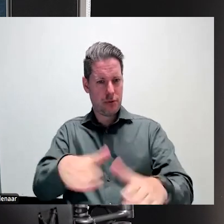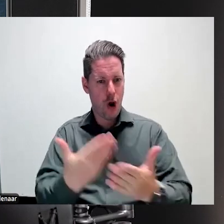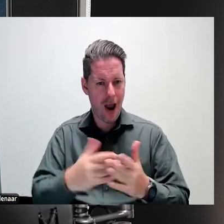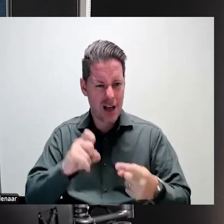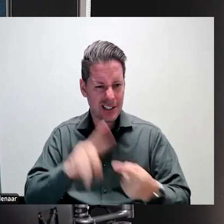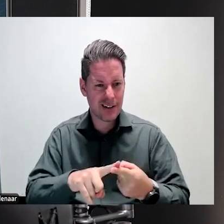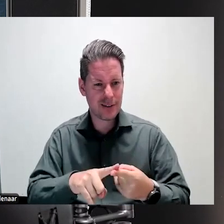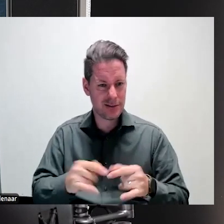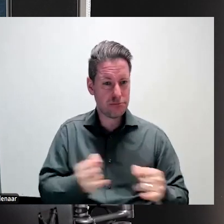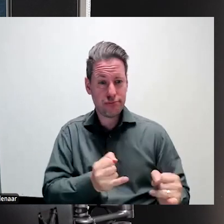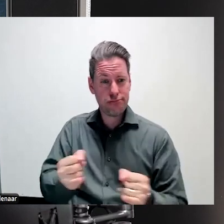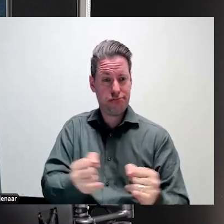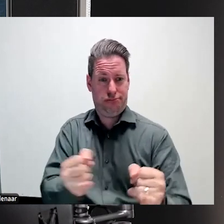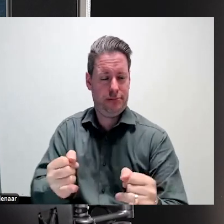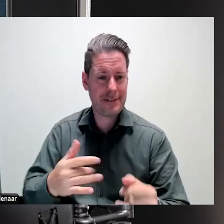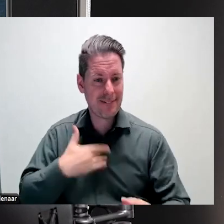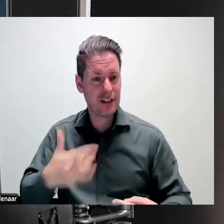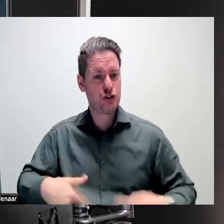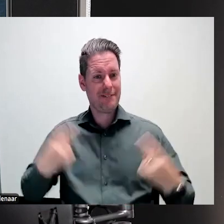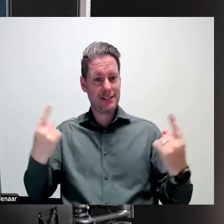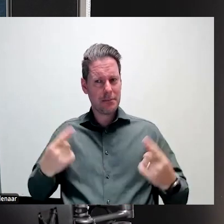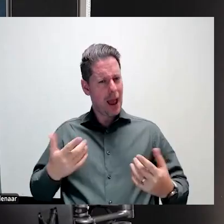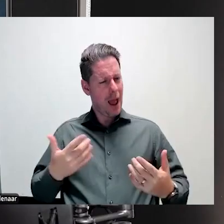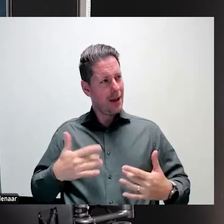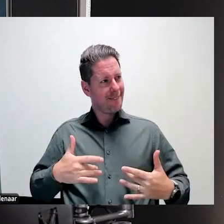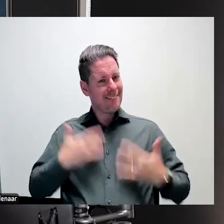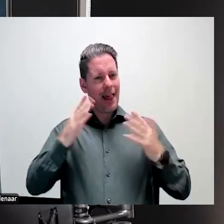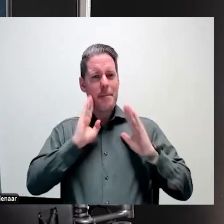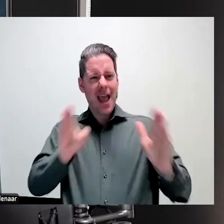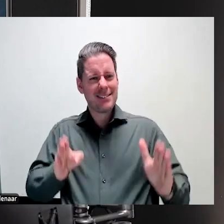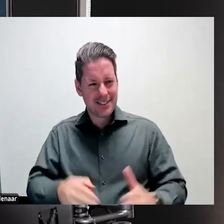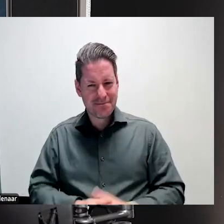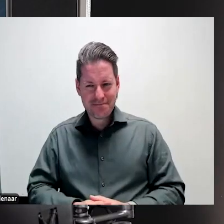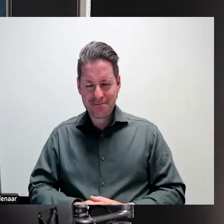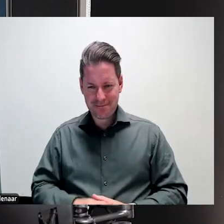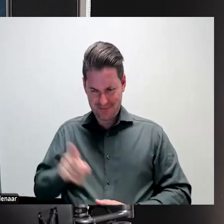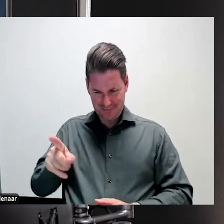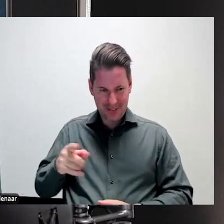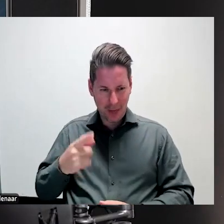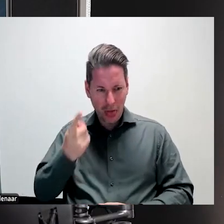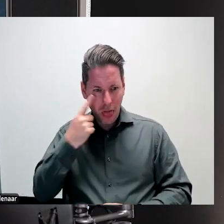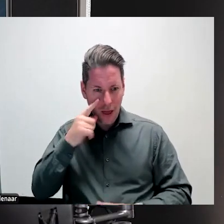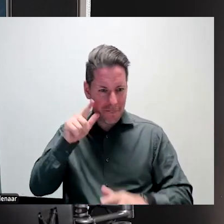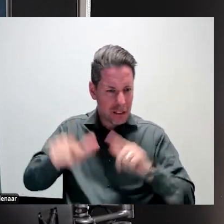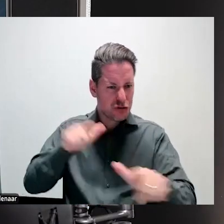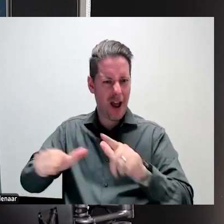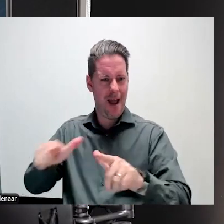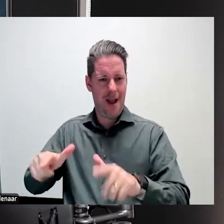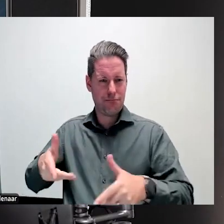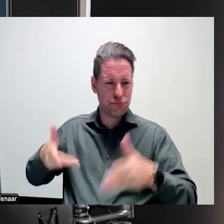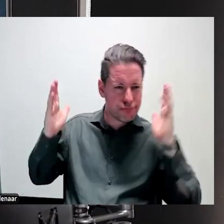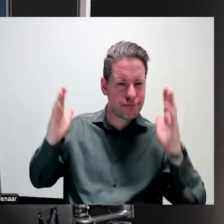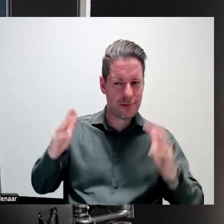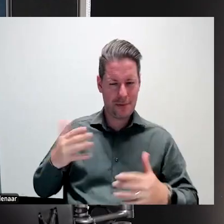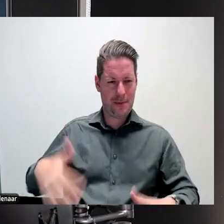and skating along, it's a magnificent feeling. Such an adventurer, Brendan. Thank you very much for that,